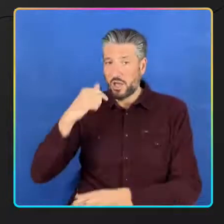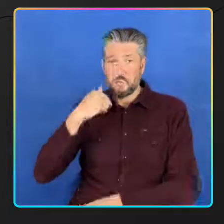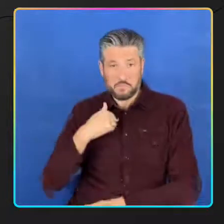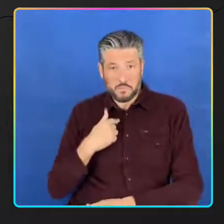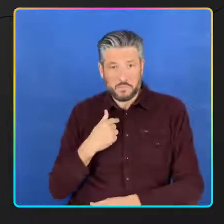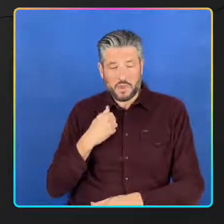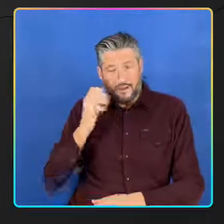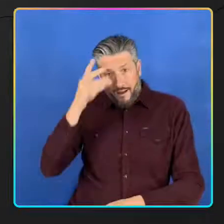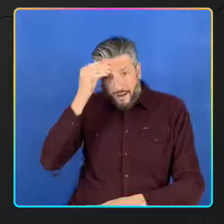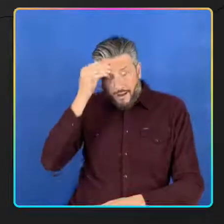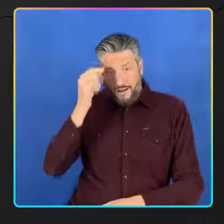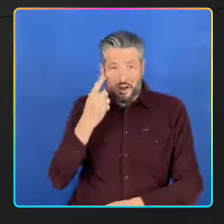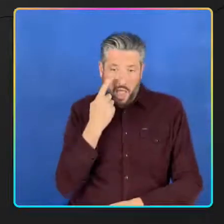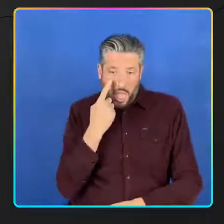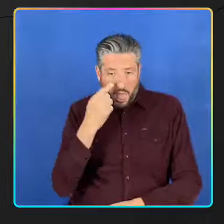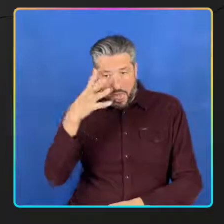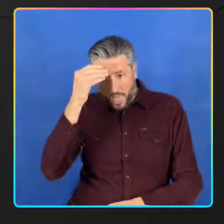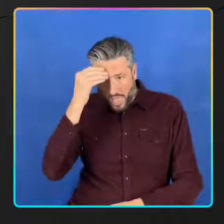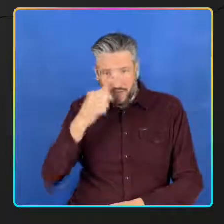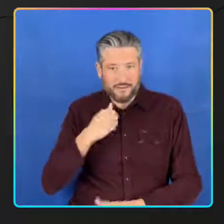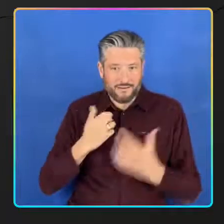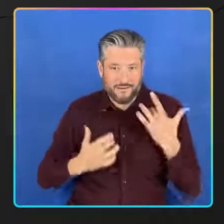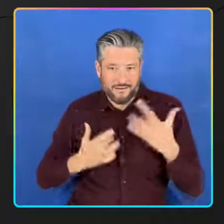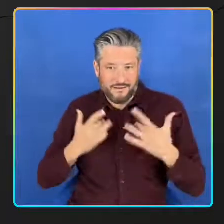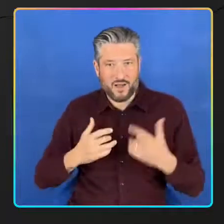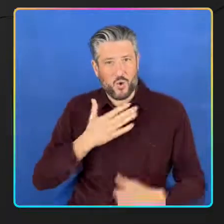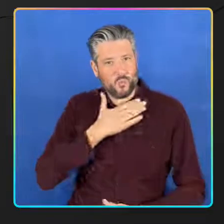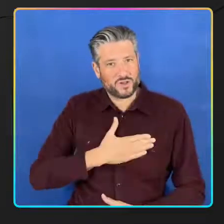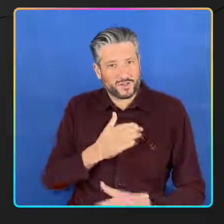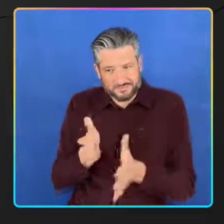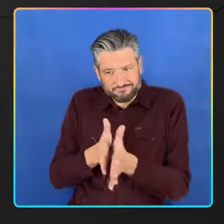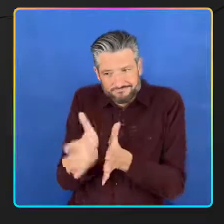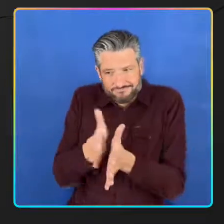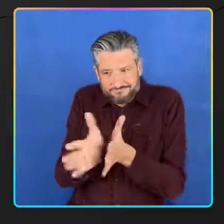excited to tell the users about, or it could be